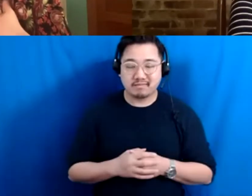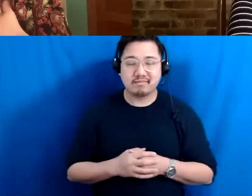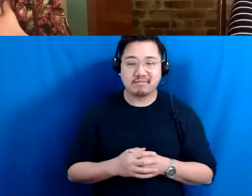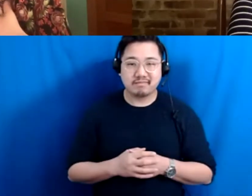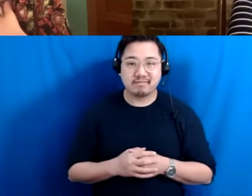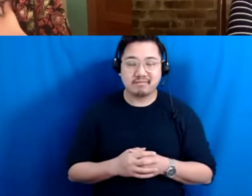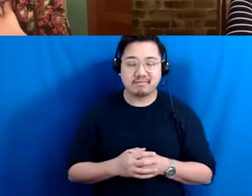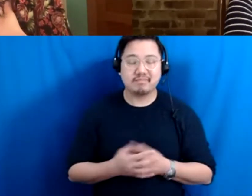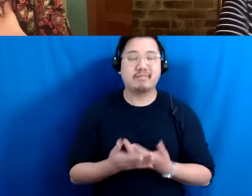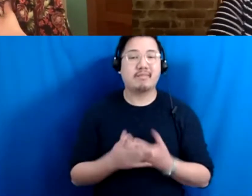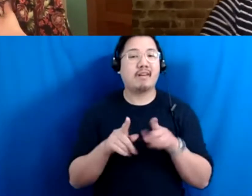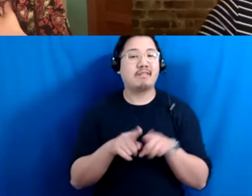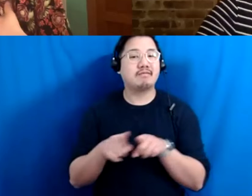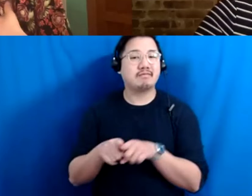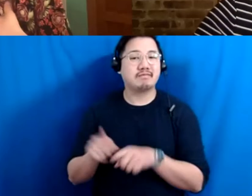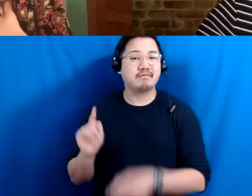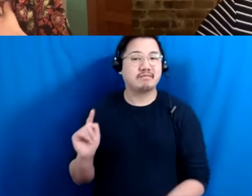my